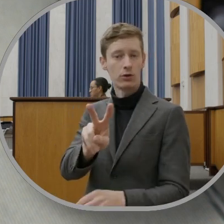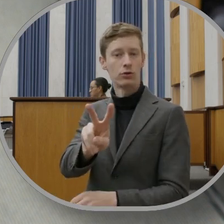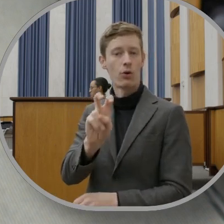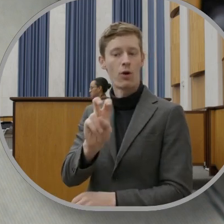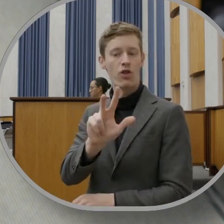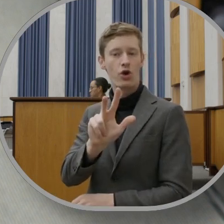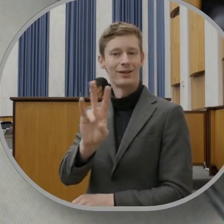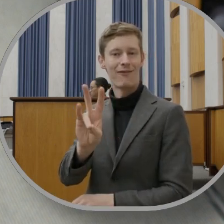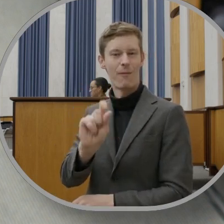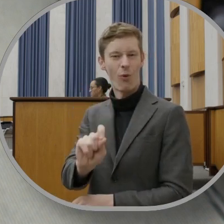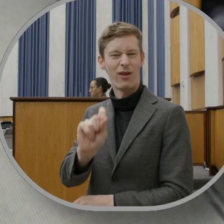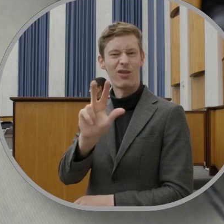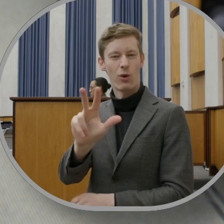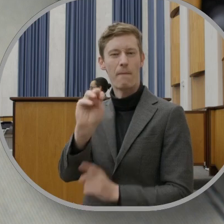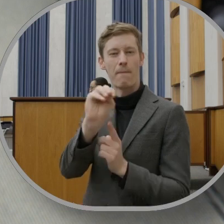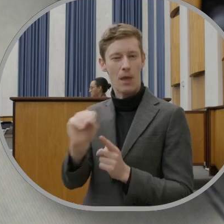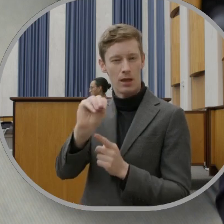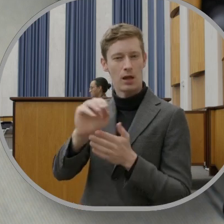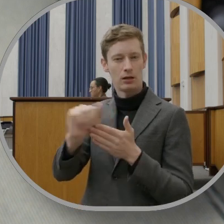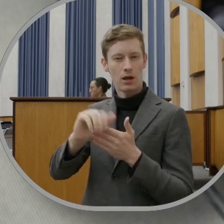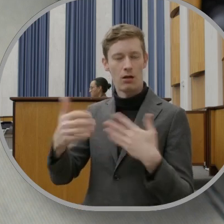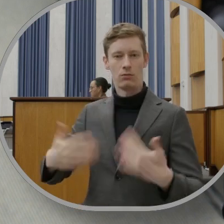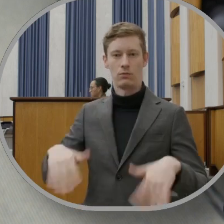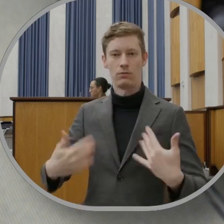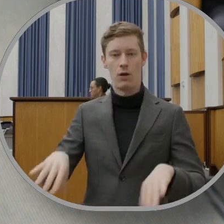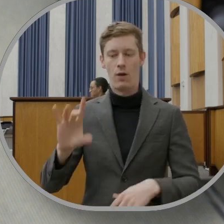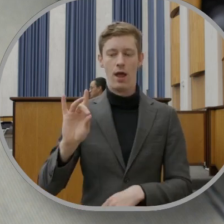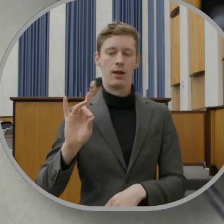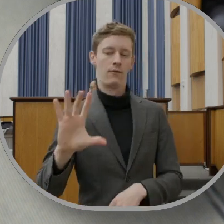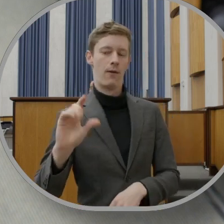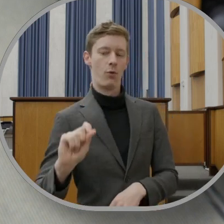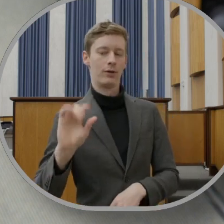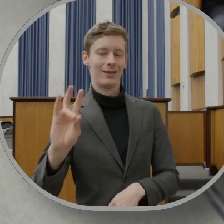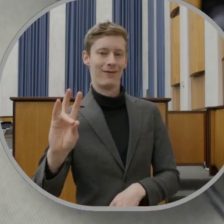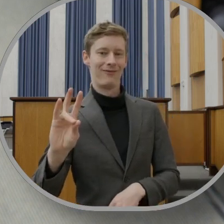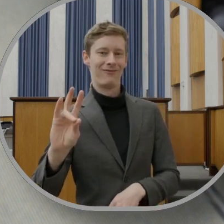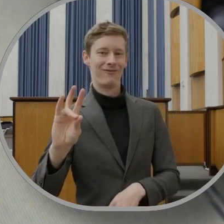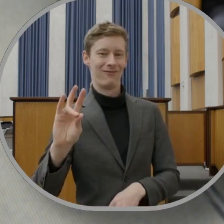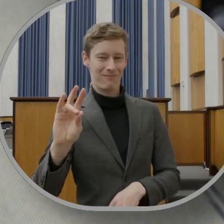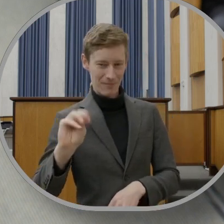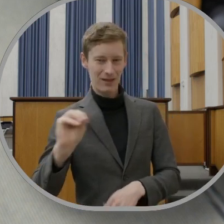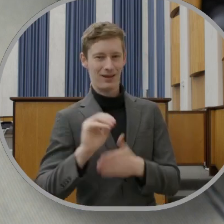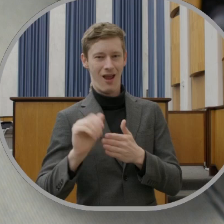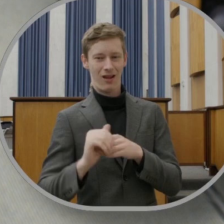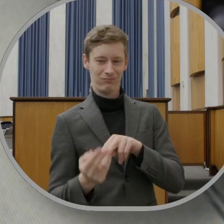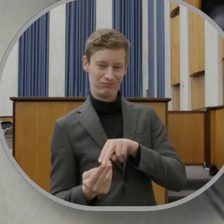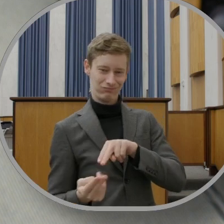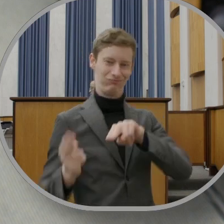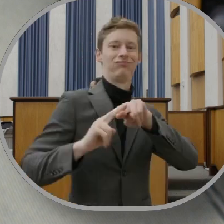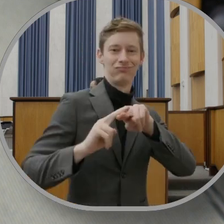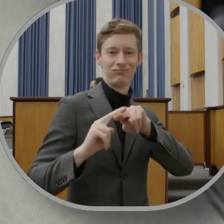$237.3 million is $85.7 million more than fiscal year